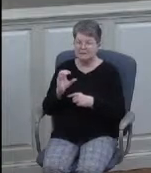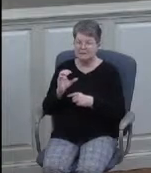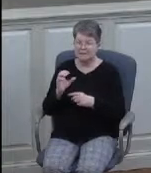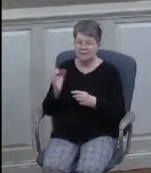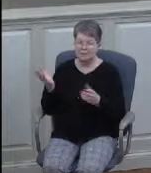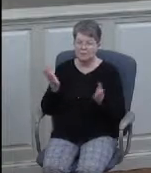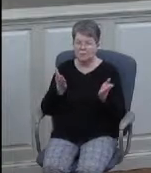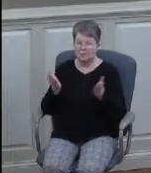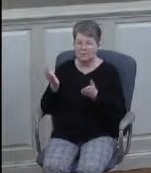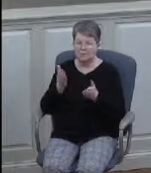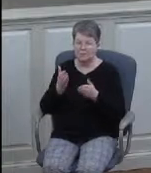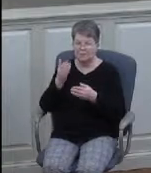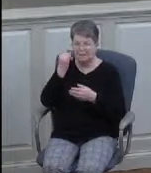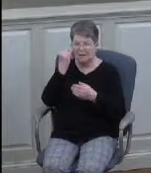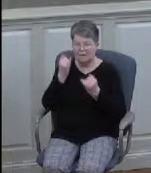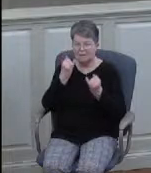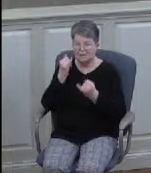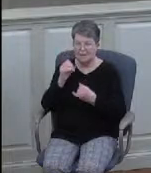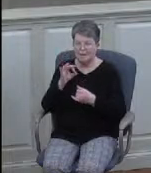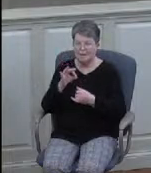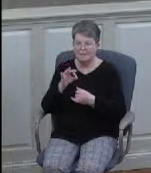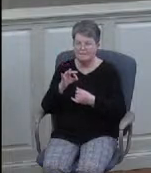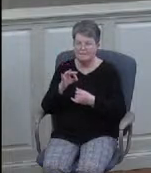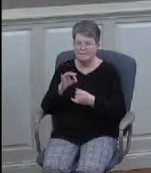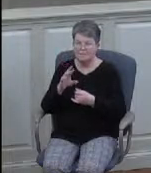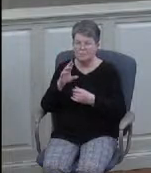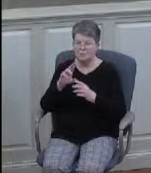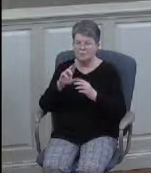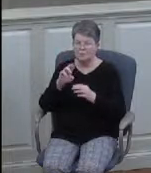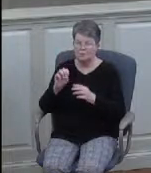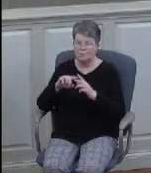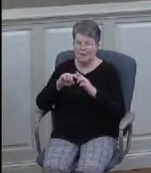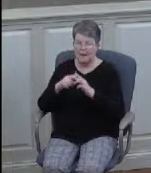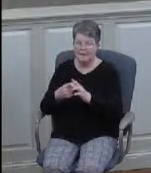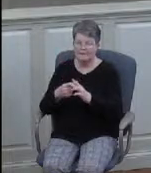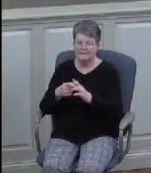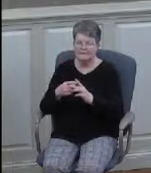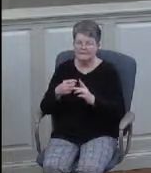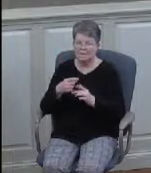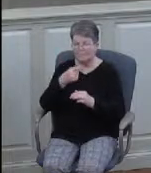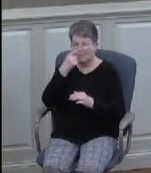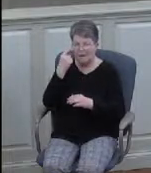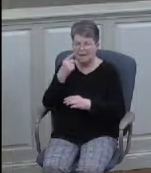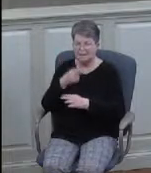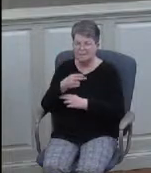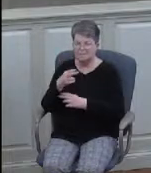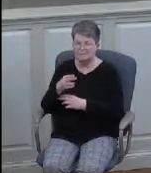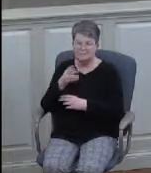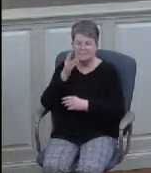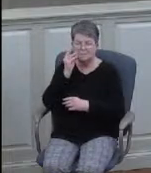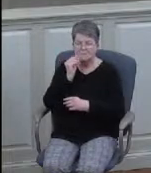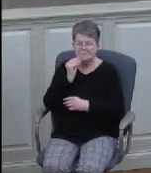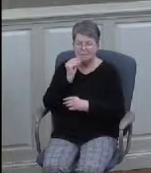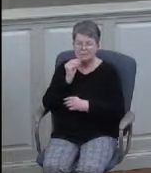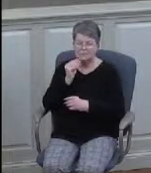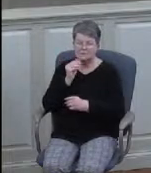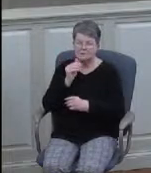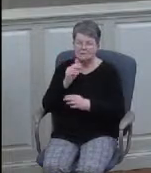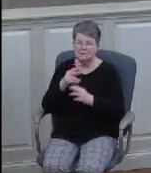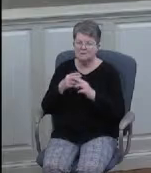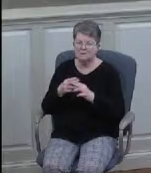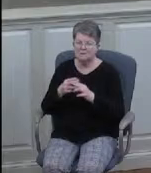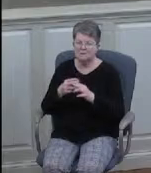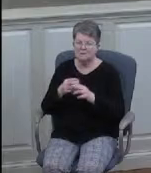in the idea of reactivate. There's a Black History experience, which is